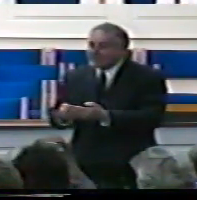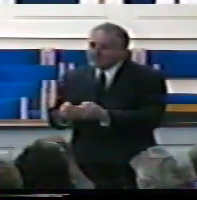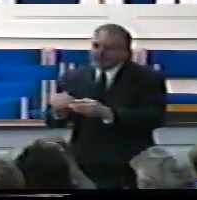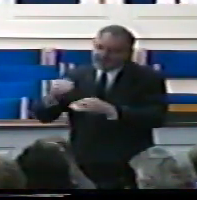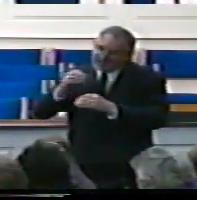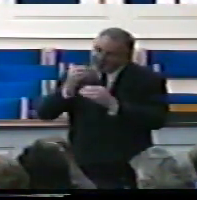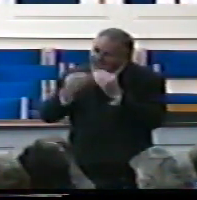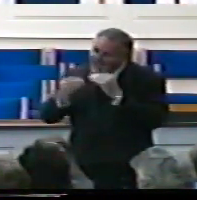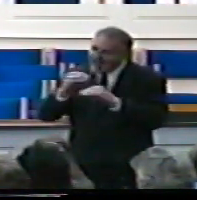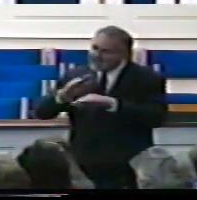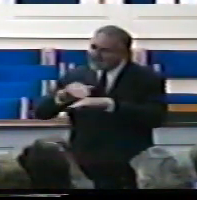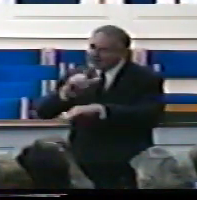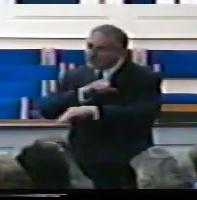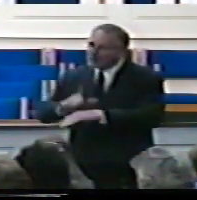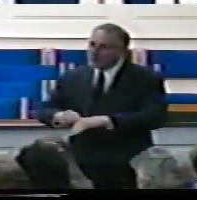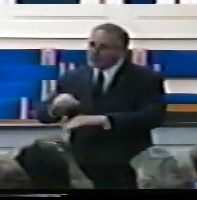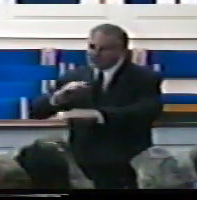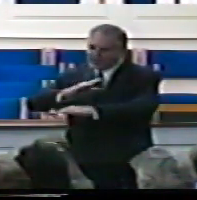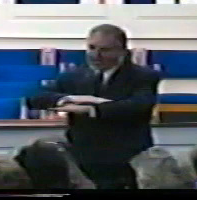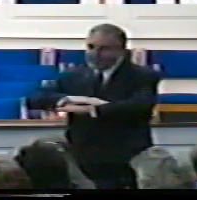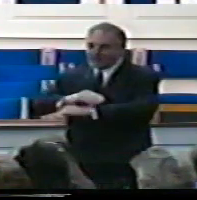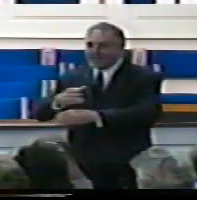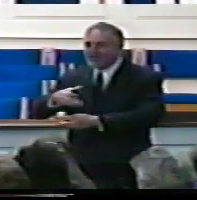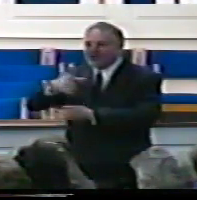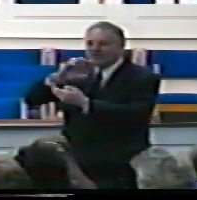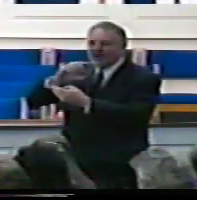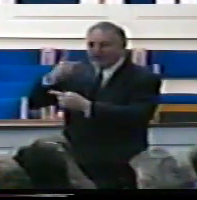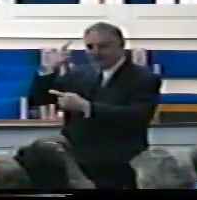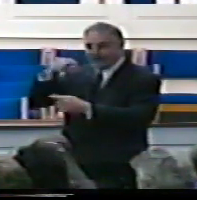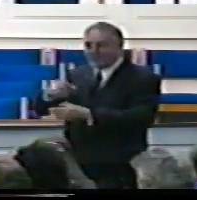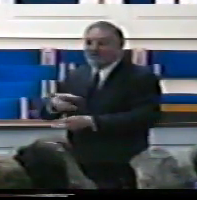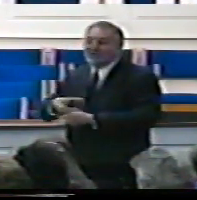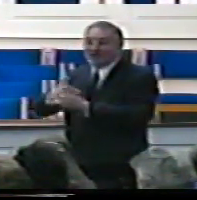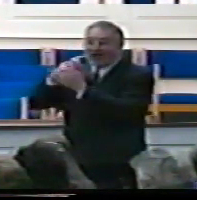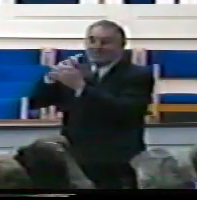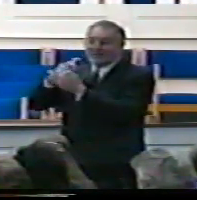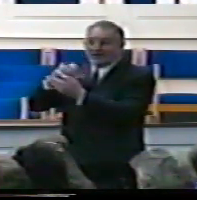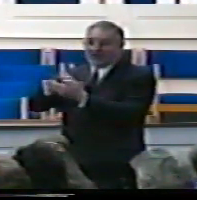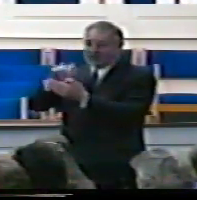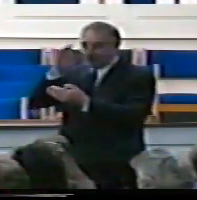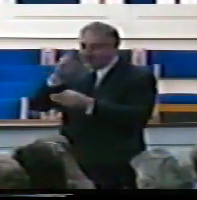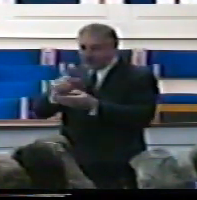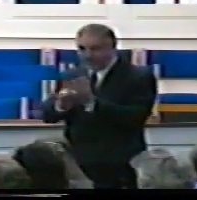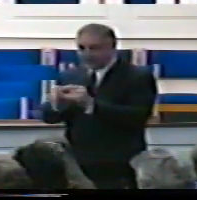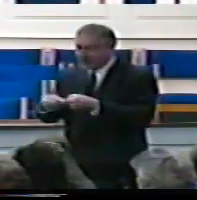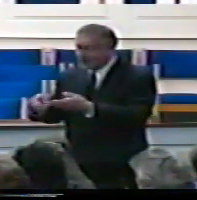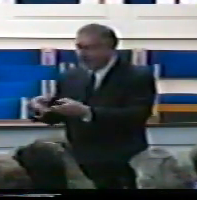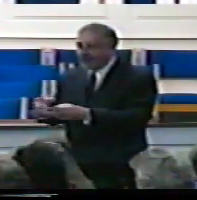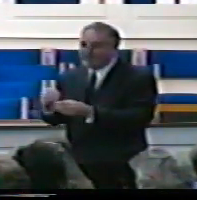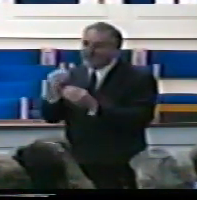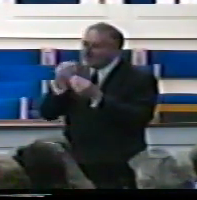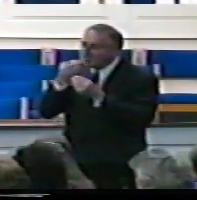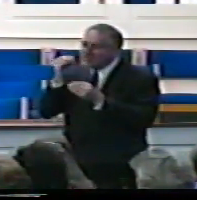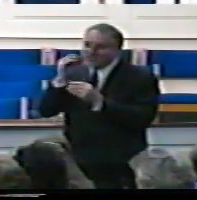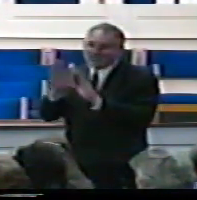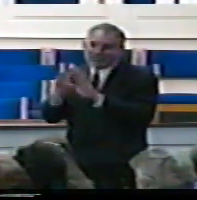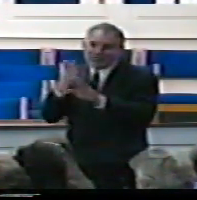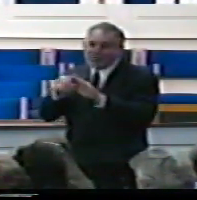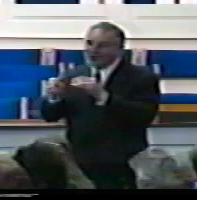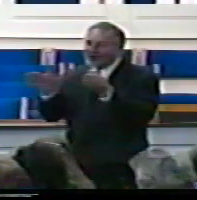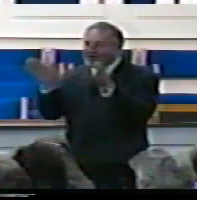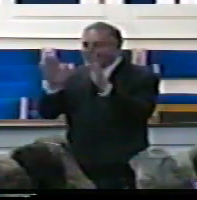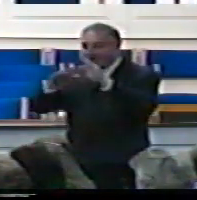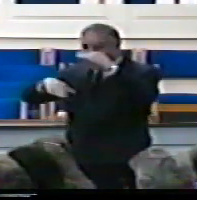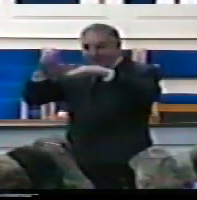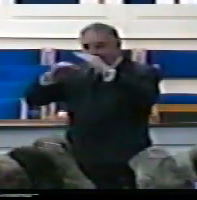table and drank of the cup, but he'll thirst forever in hell. He kissed the door to heaven, and he went to hell. Can I